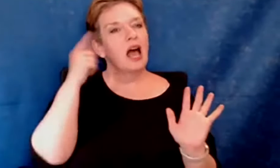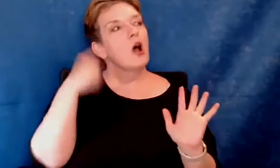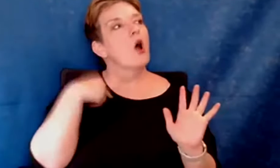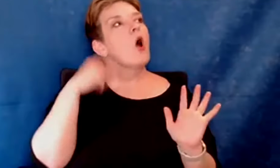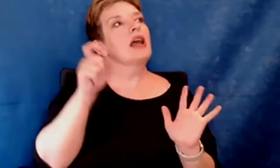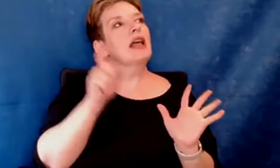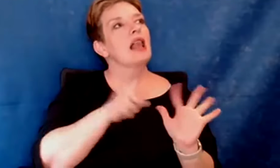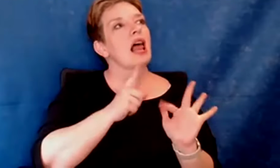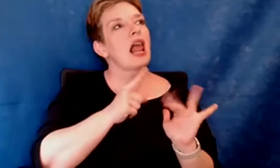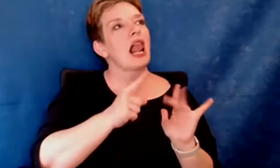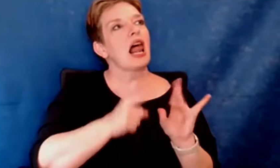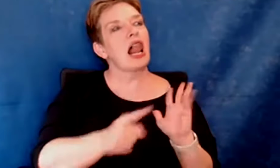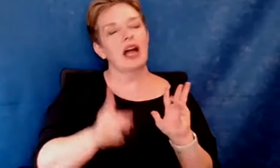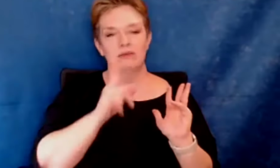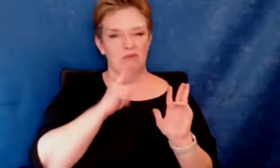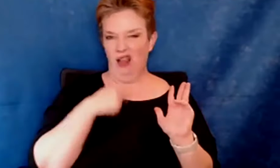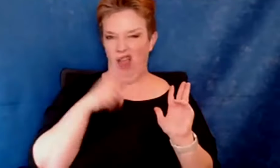didn't need to bring all that. So